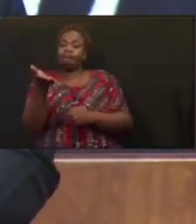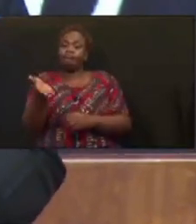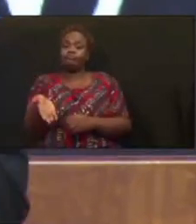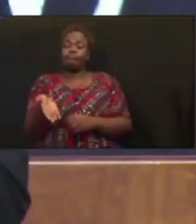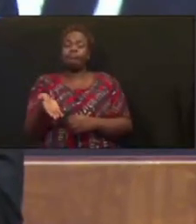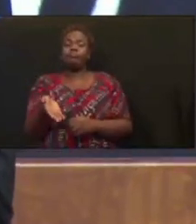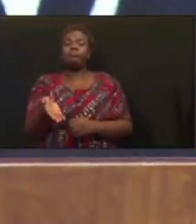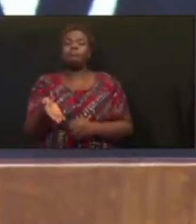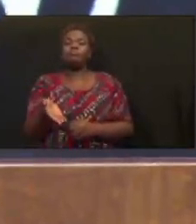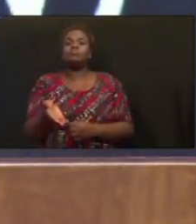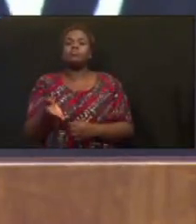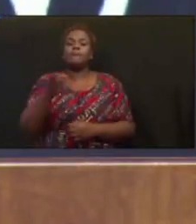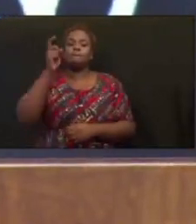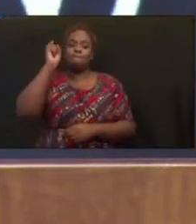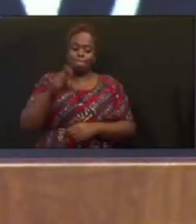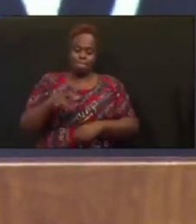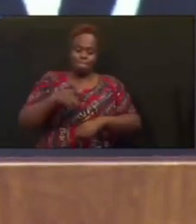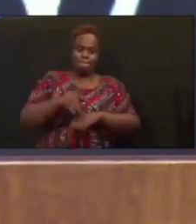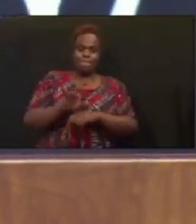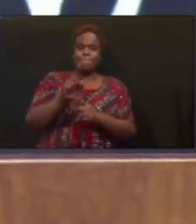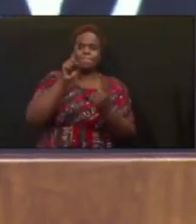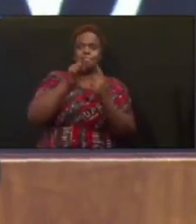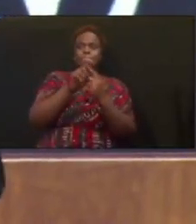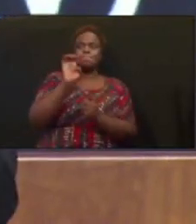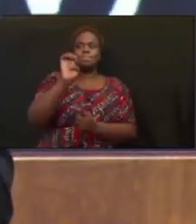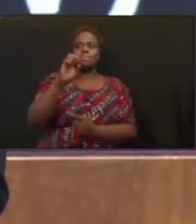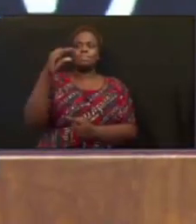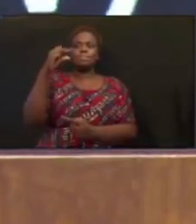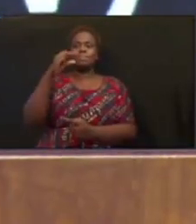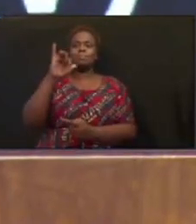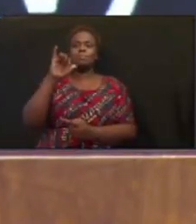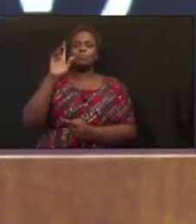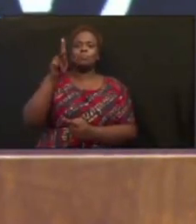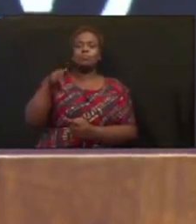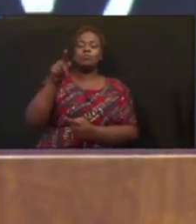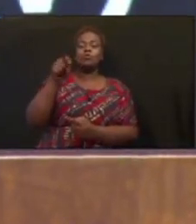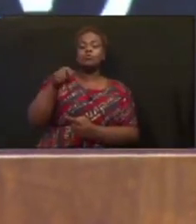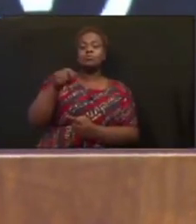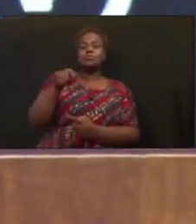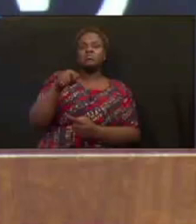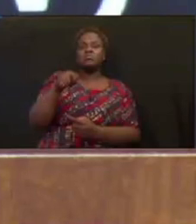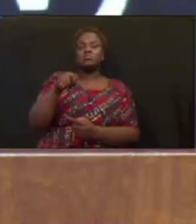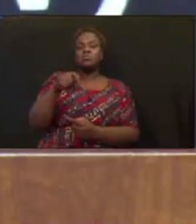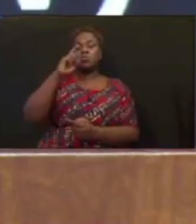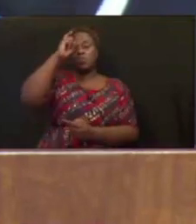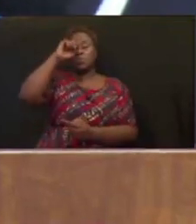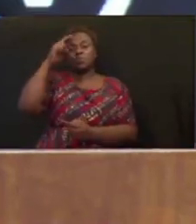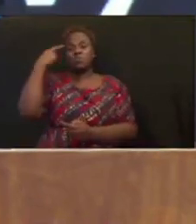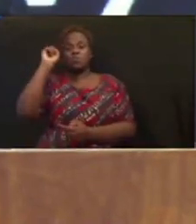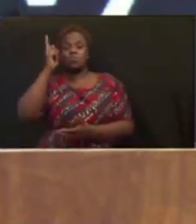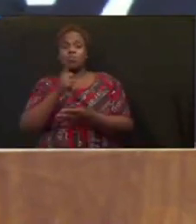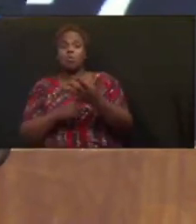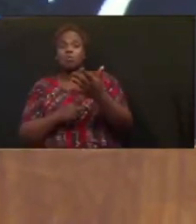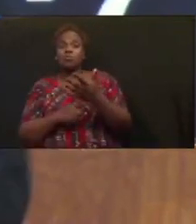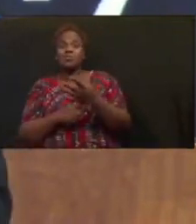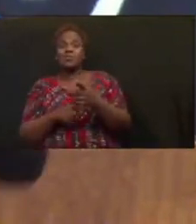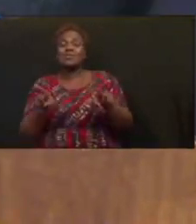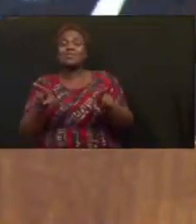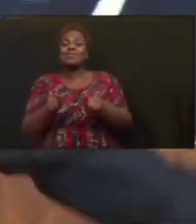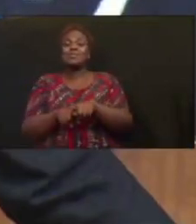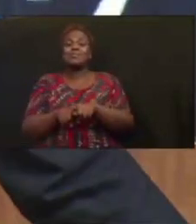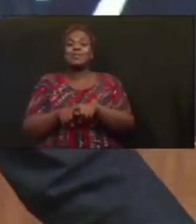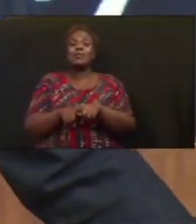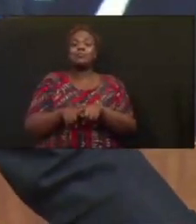spiritual, had to be sent to Egypt. What did he need the wisdom of Egypt for? Read about Joseph.